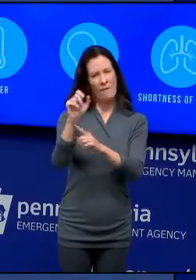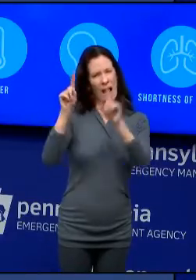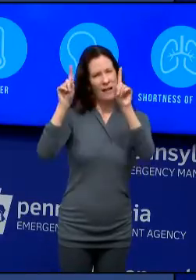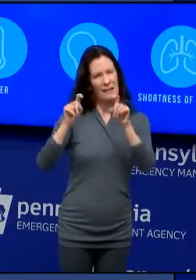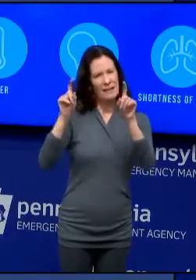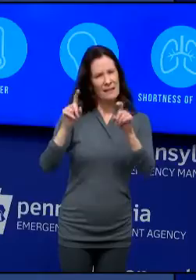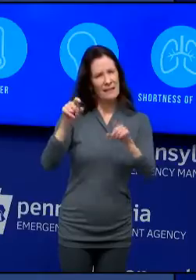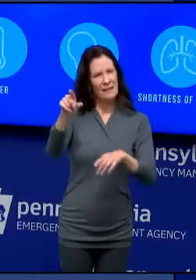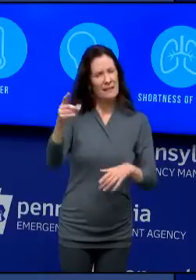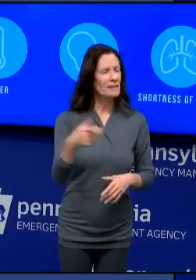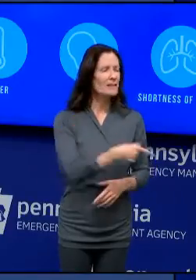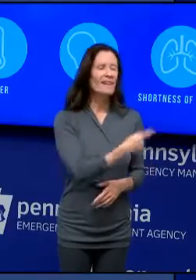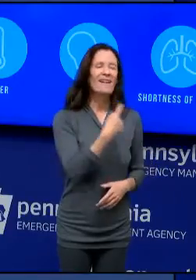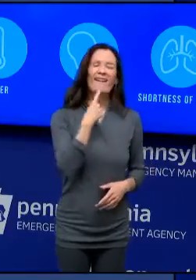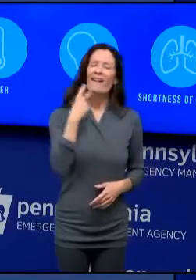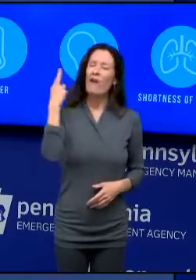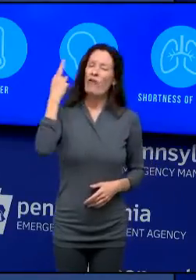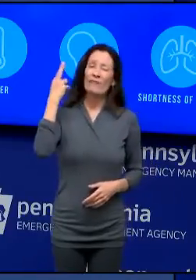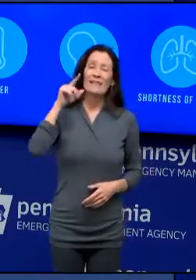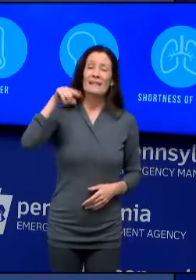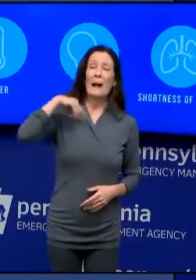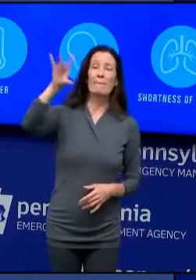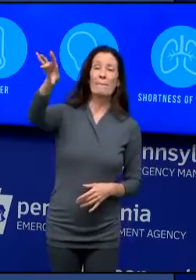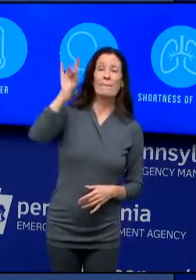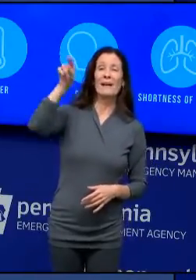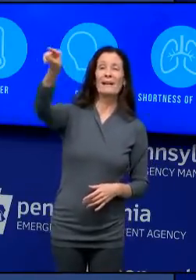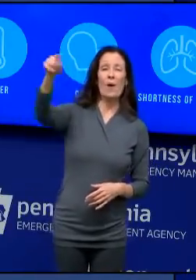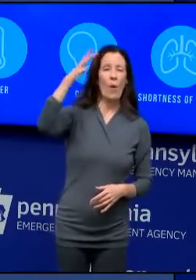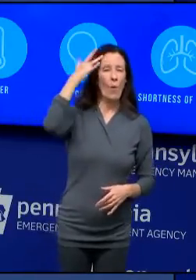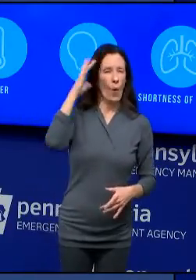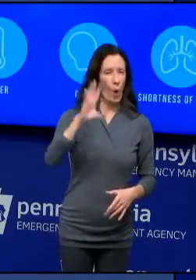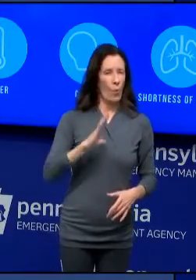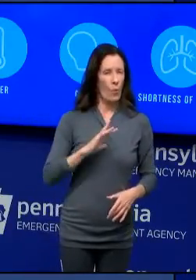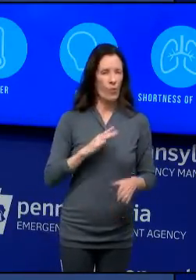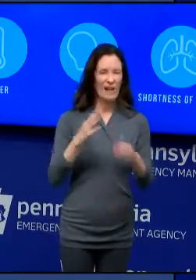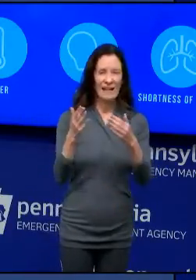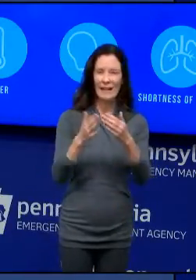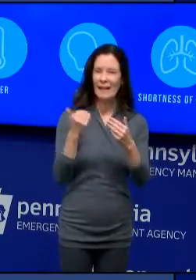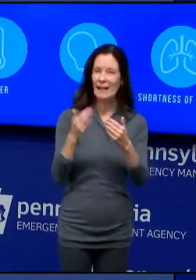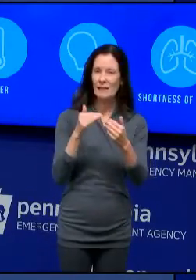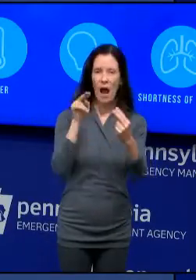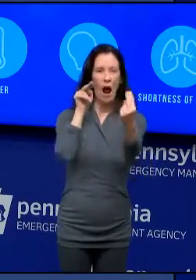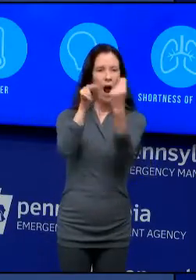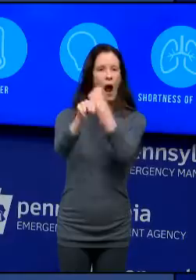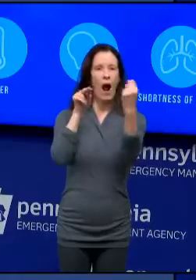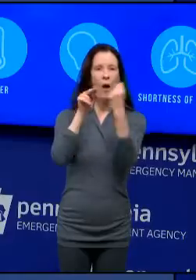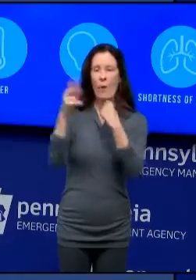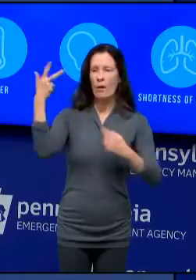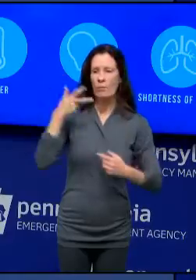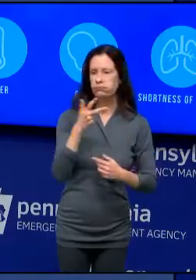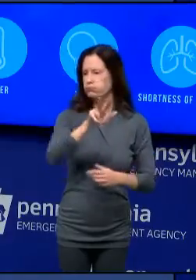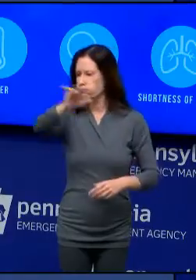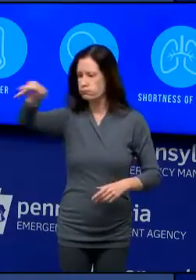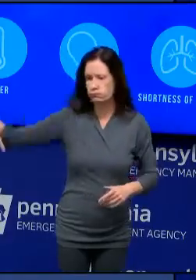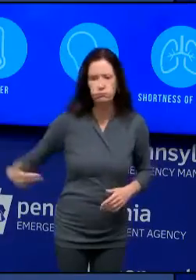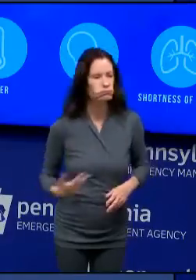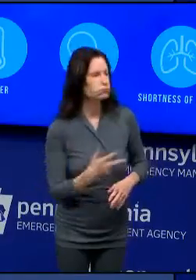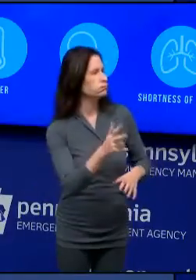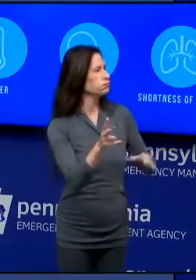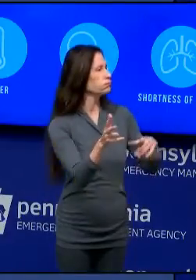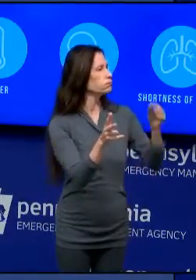said, that's going to have a soft opening on Monday and then open further. Now, as that site is going, going. We're going to be looking at lots of